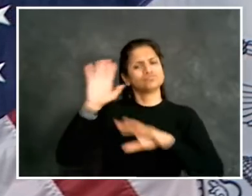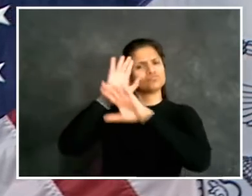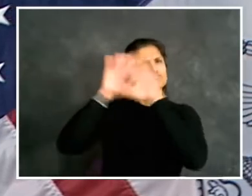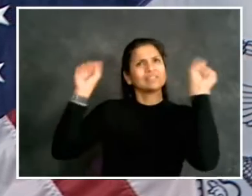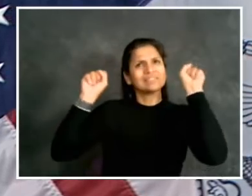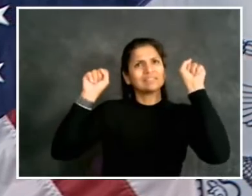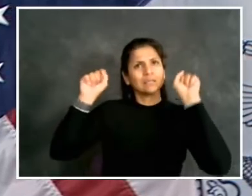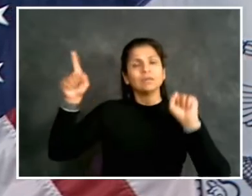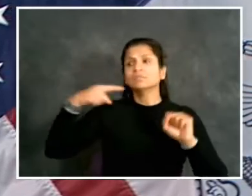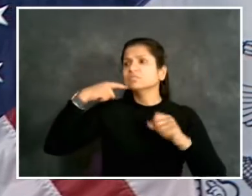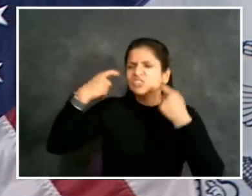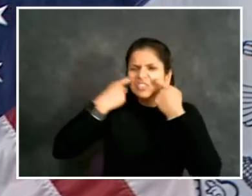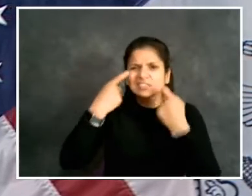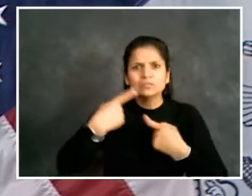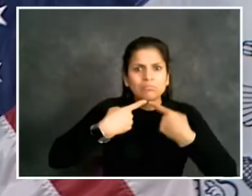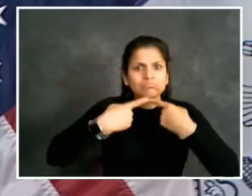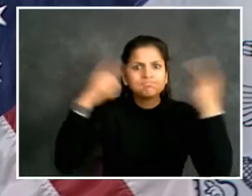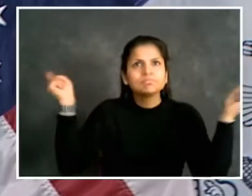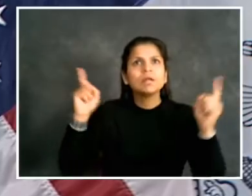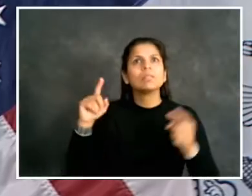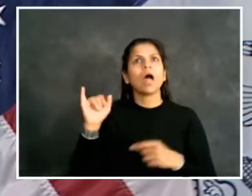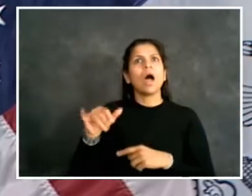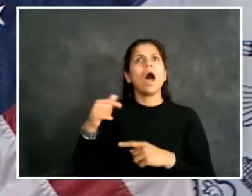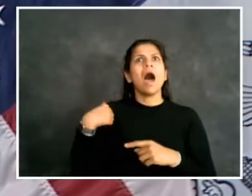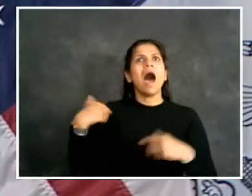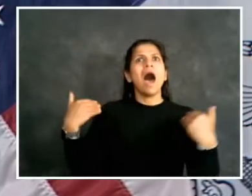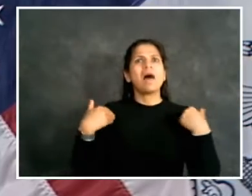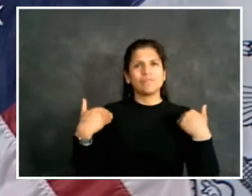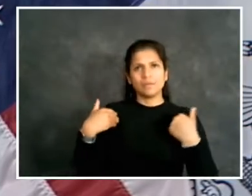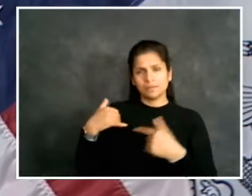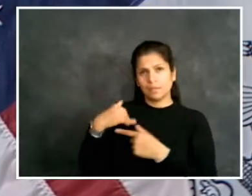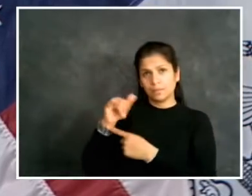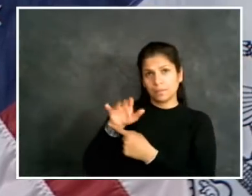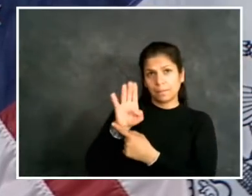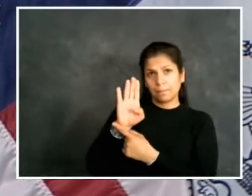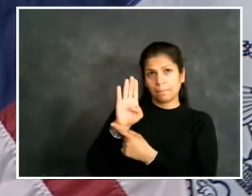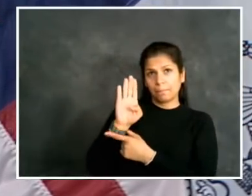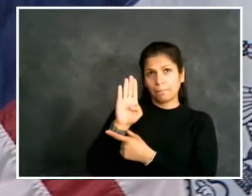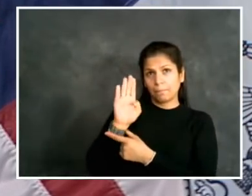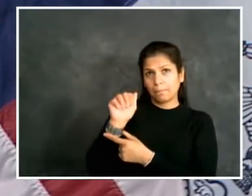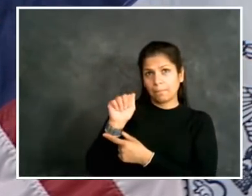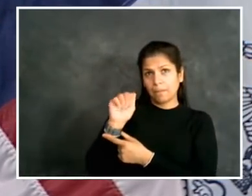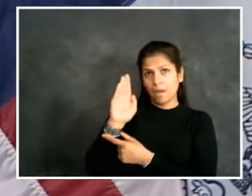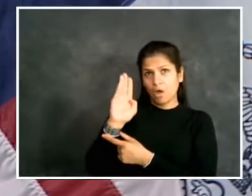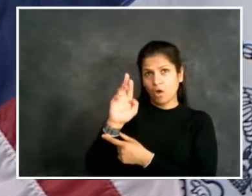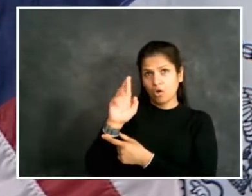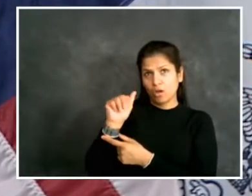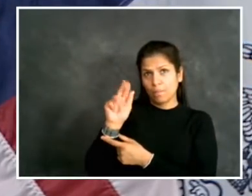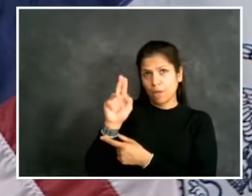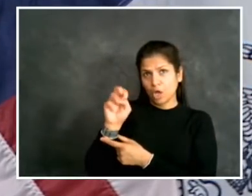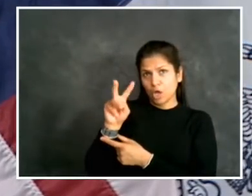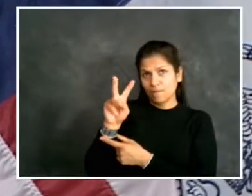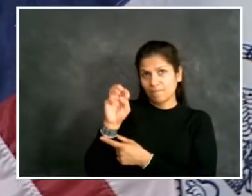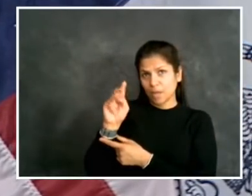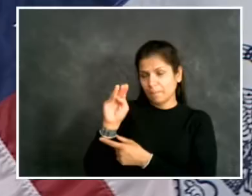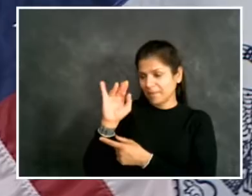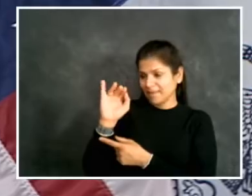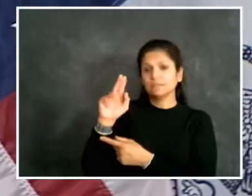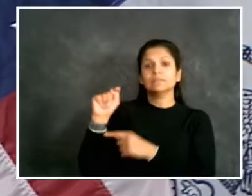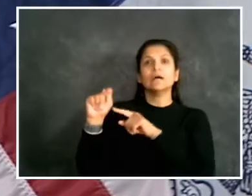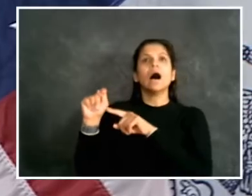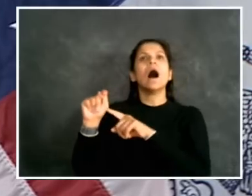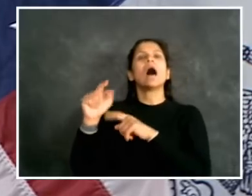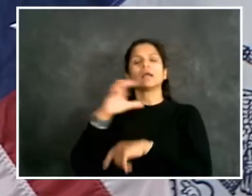committee to deal with the surging deaths due to the coronavirus that would bring in more funeral directors, morgues, MEs, and clergy to